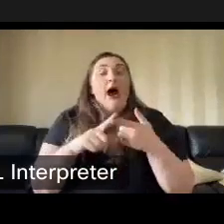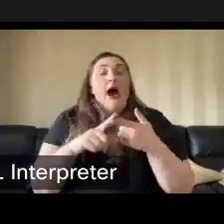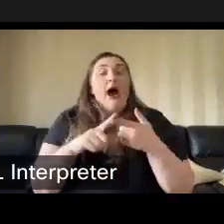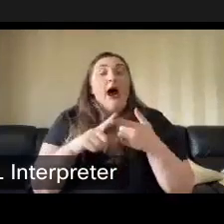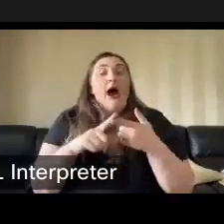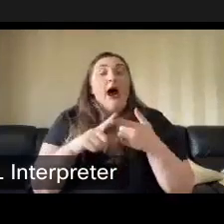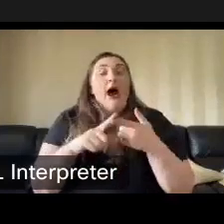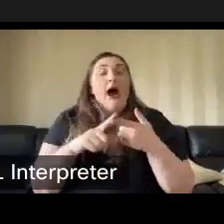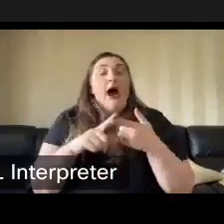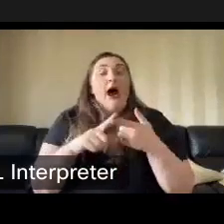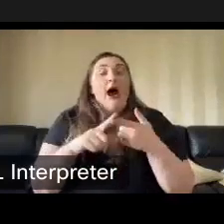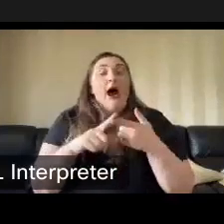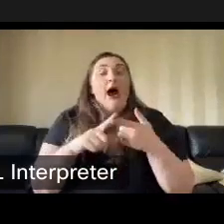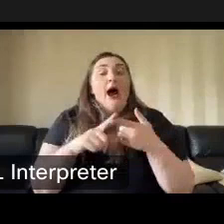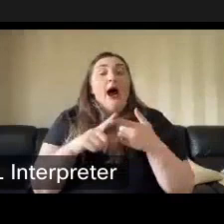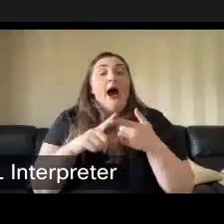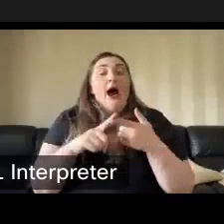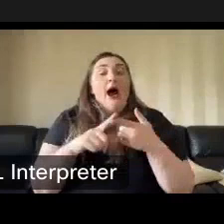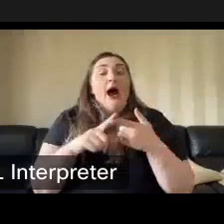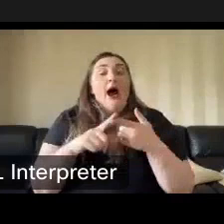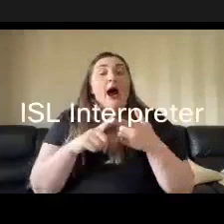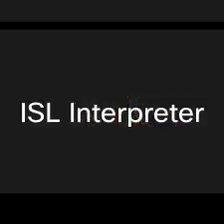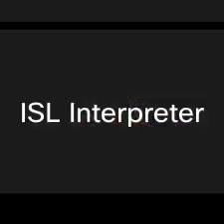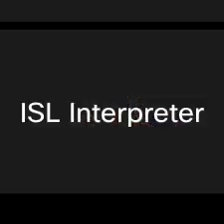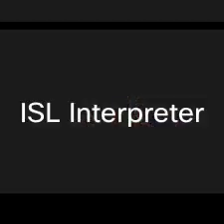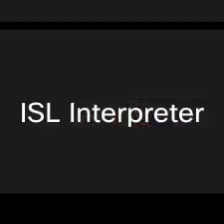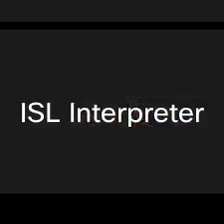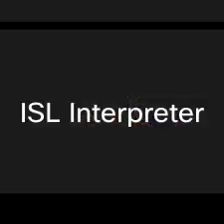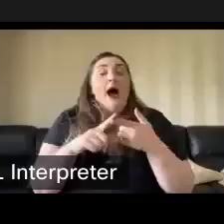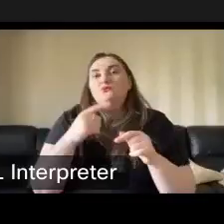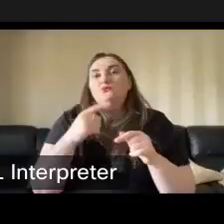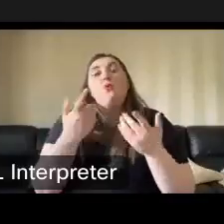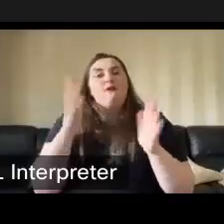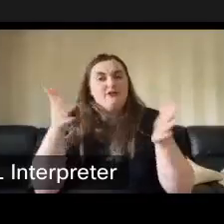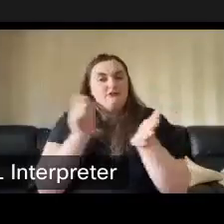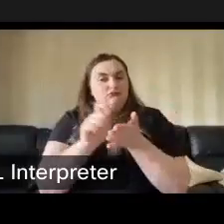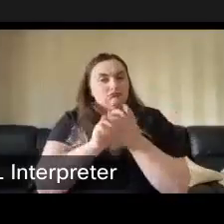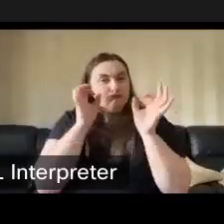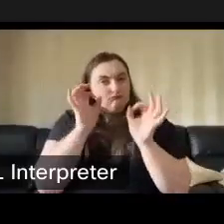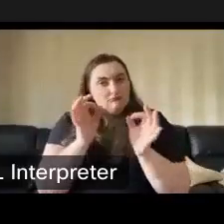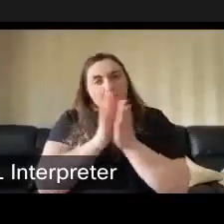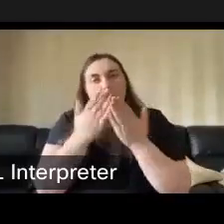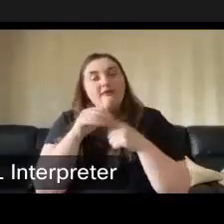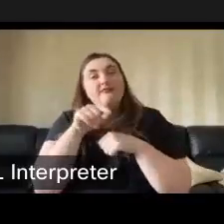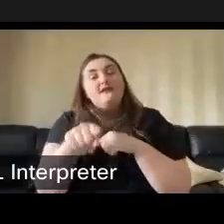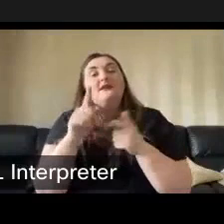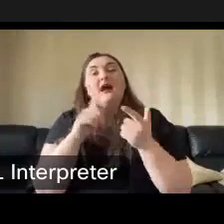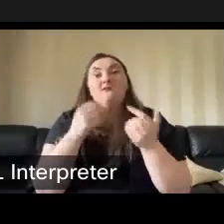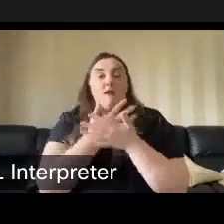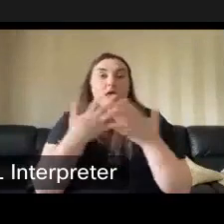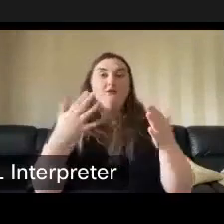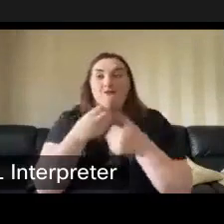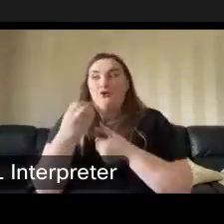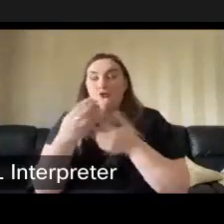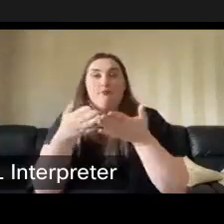hear somebody like him talking about this. He's written a great book on it as well, and a lot of other publications as well, if you'd like to